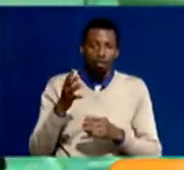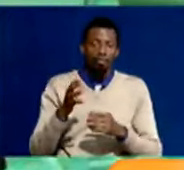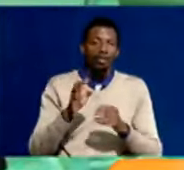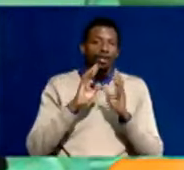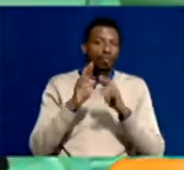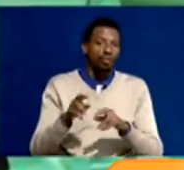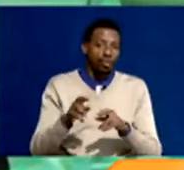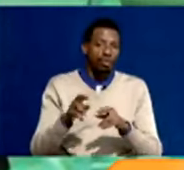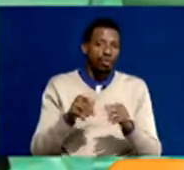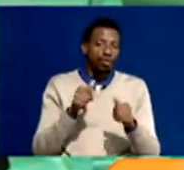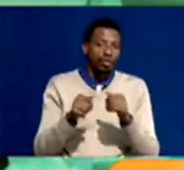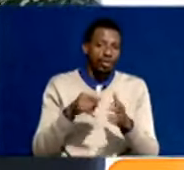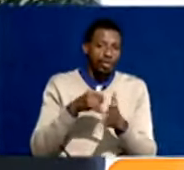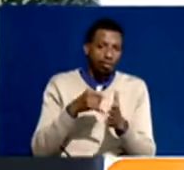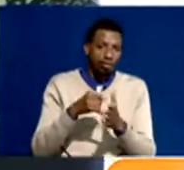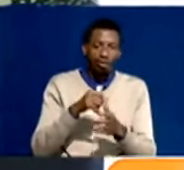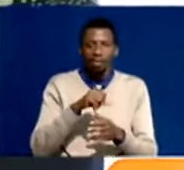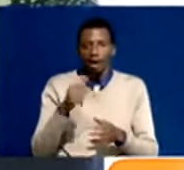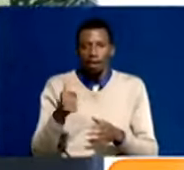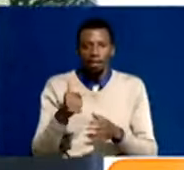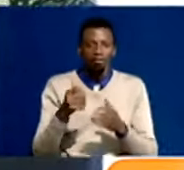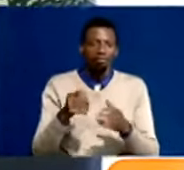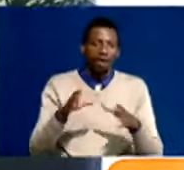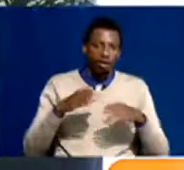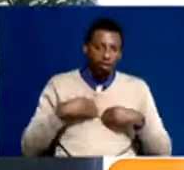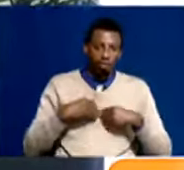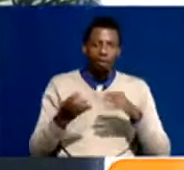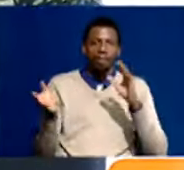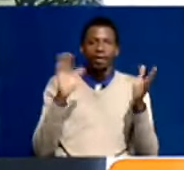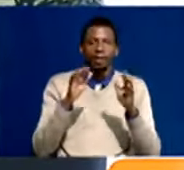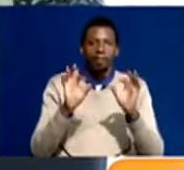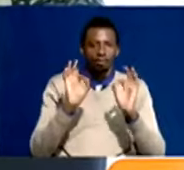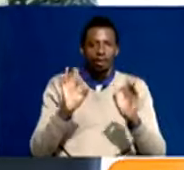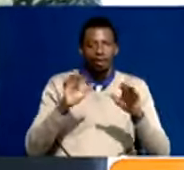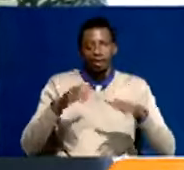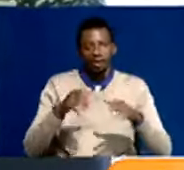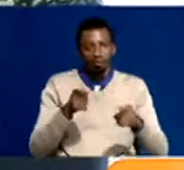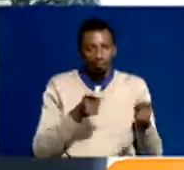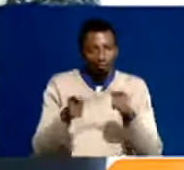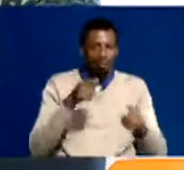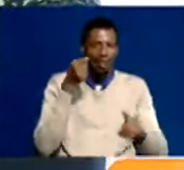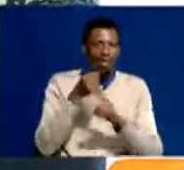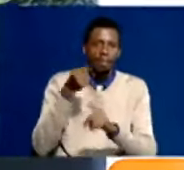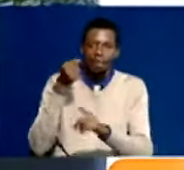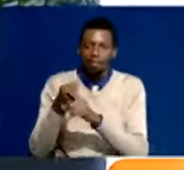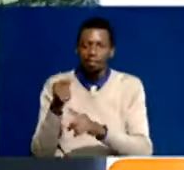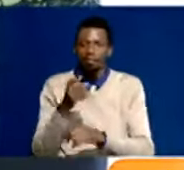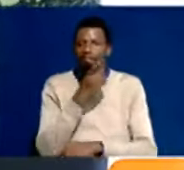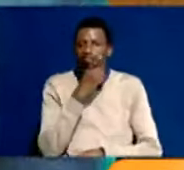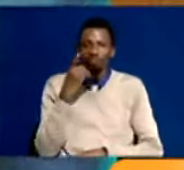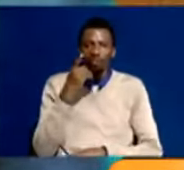report highlighted, among other initiatives, its adoption of climate-smart agriculture to mitigate the impact of drought on